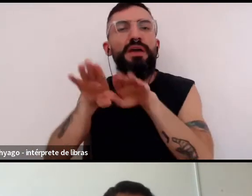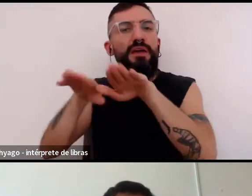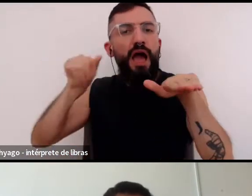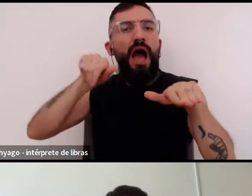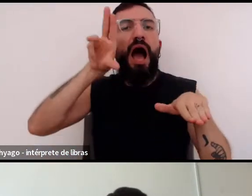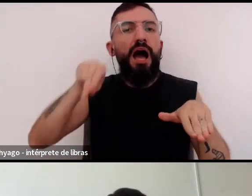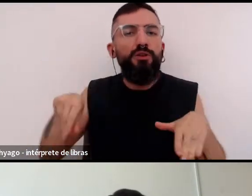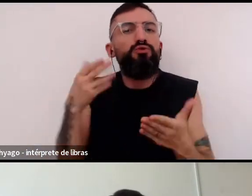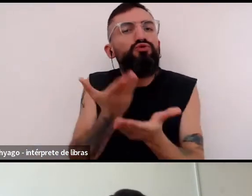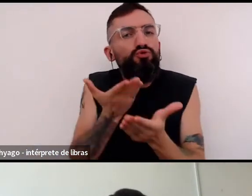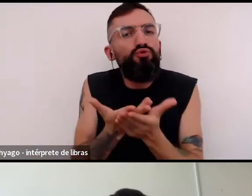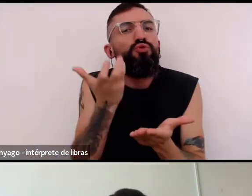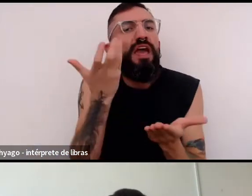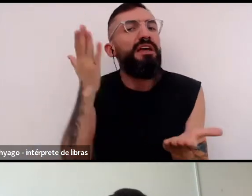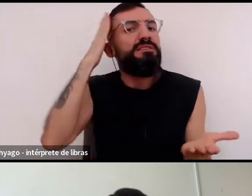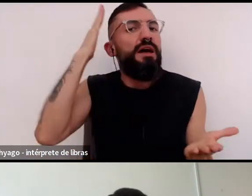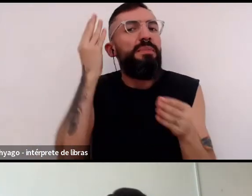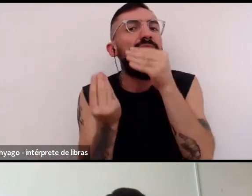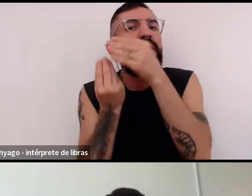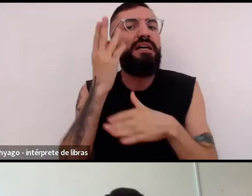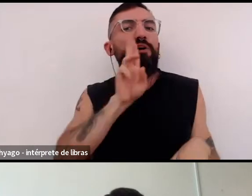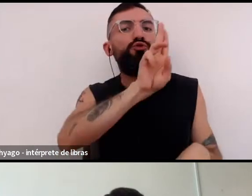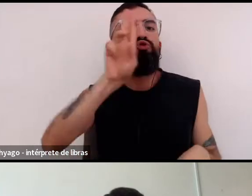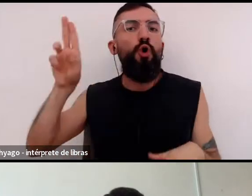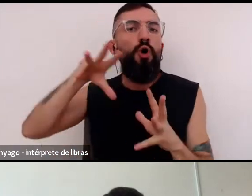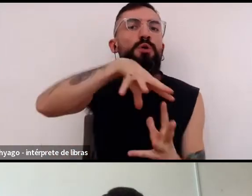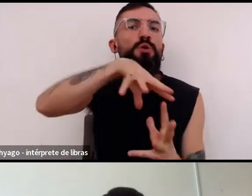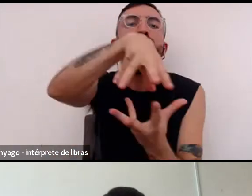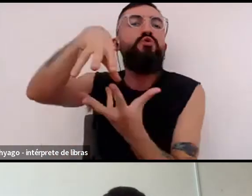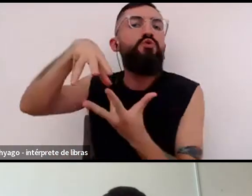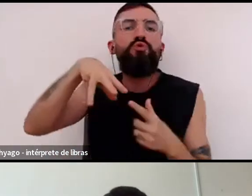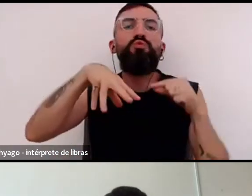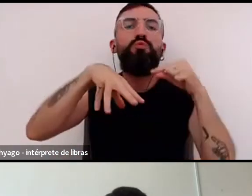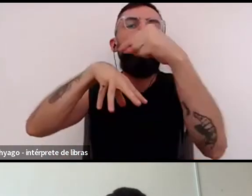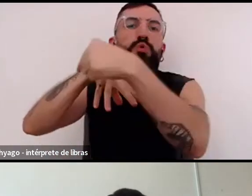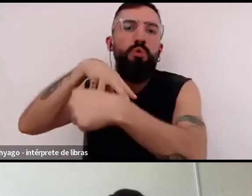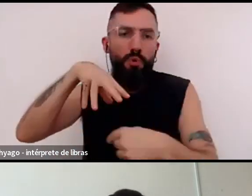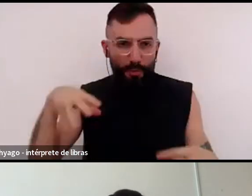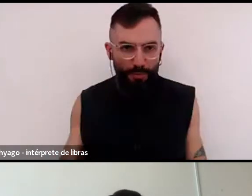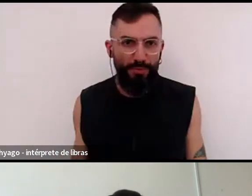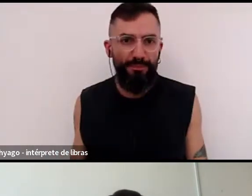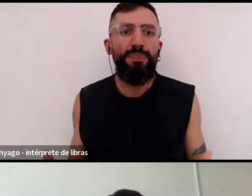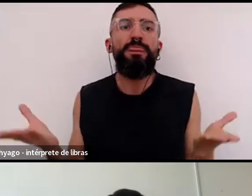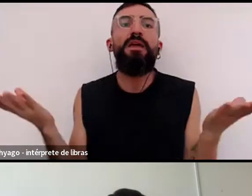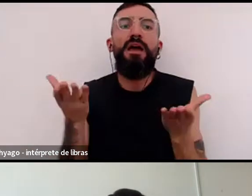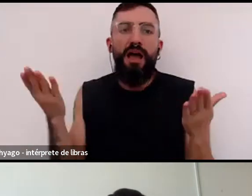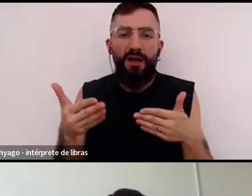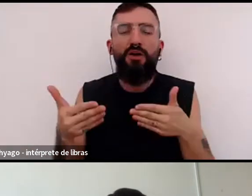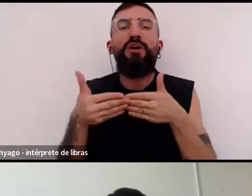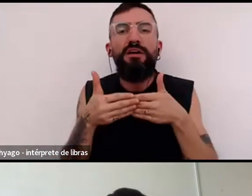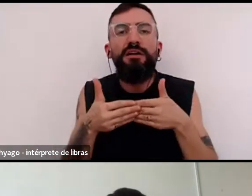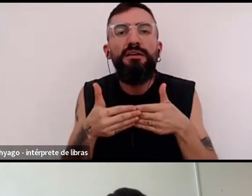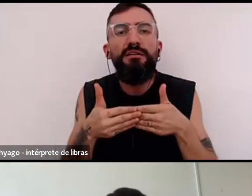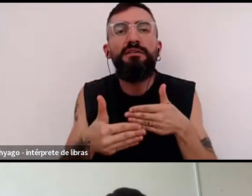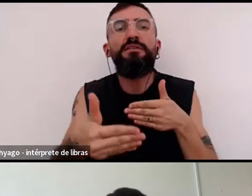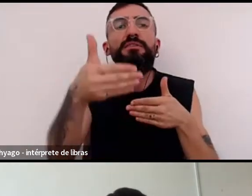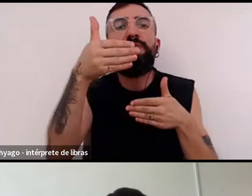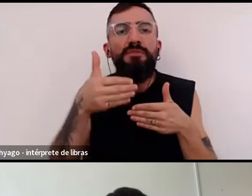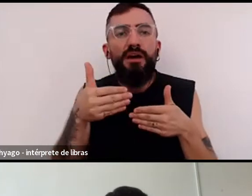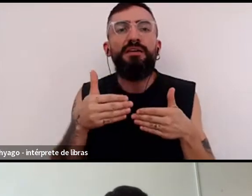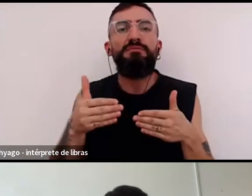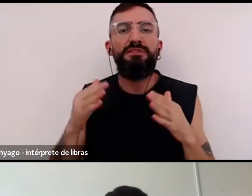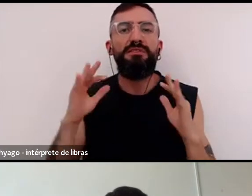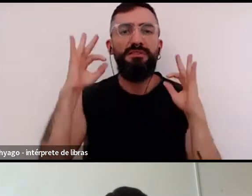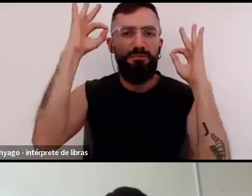and name usage from all over the world. And today we will have, as it was also mentioned, a really